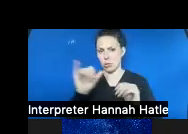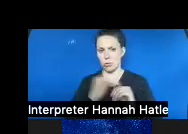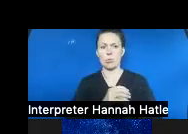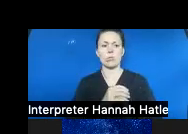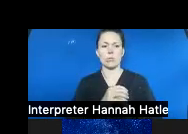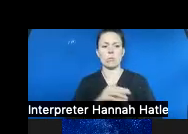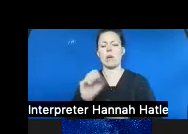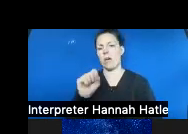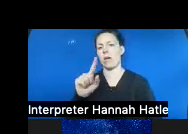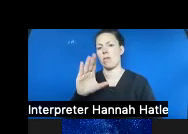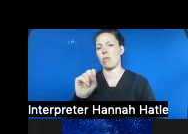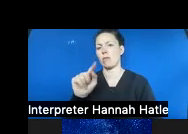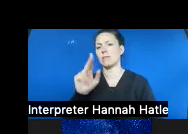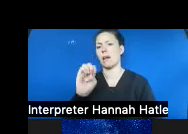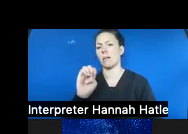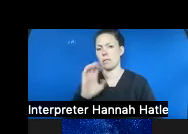substance use, right?